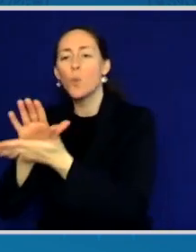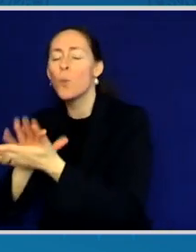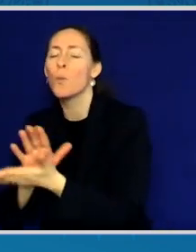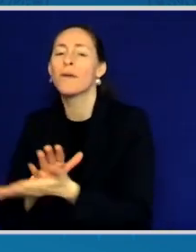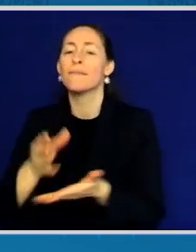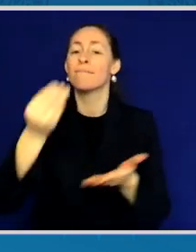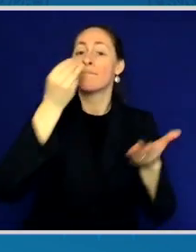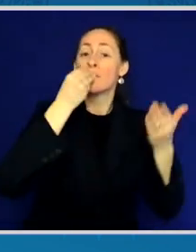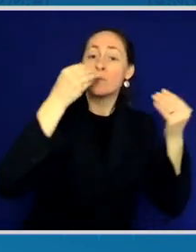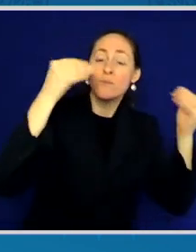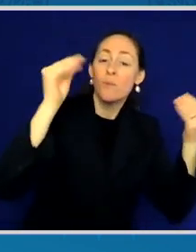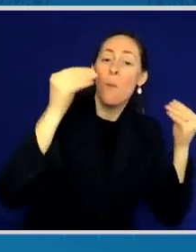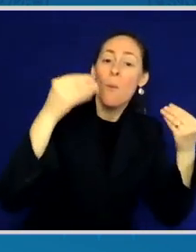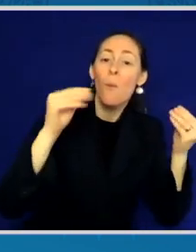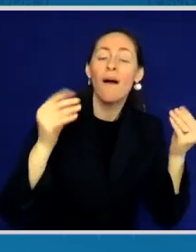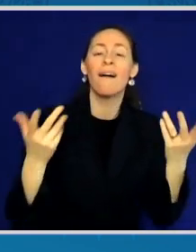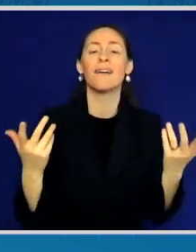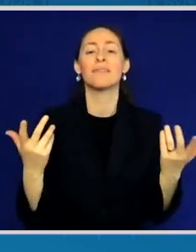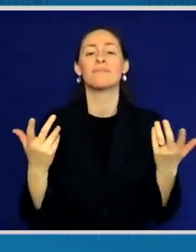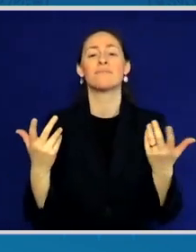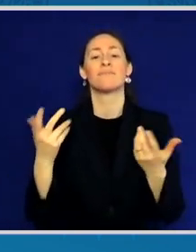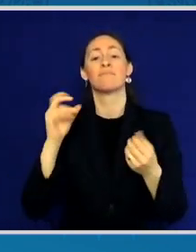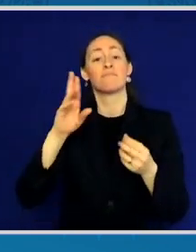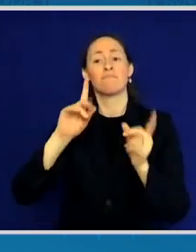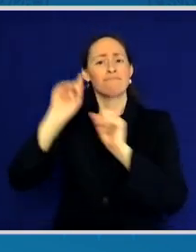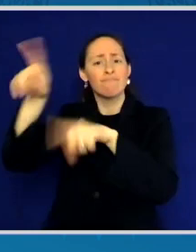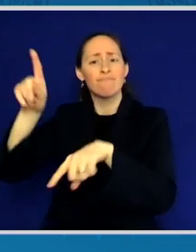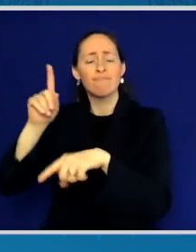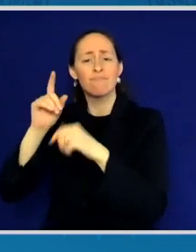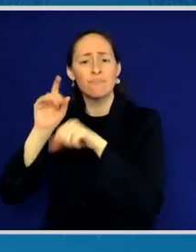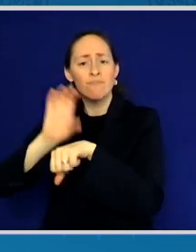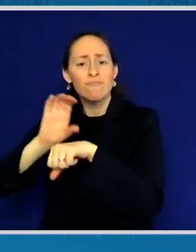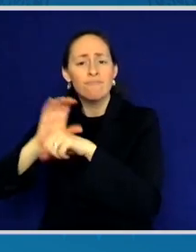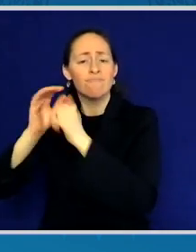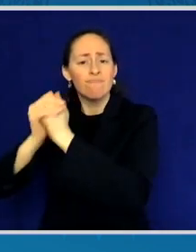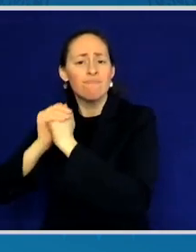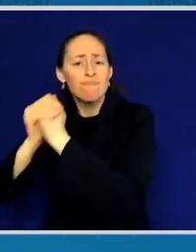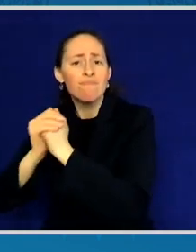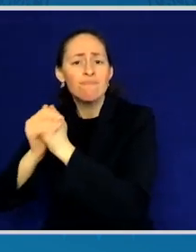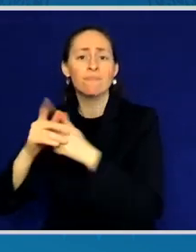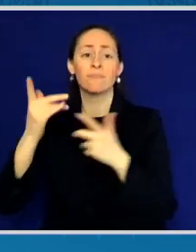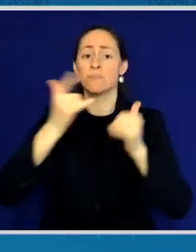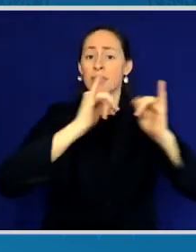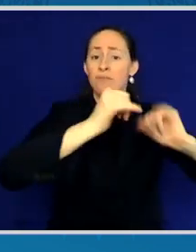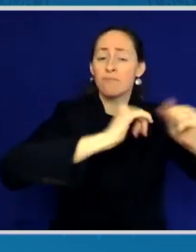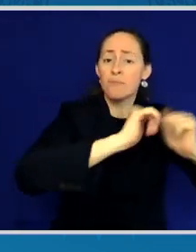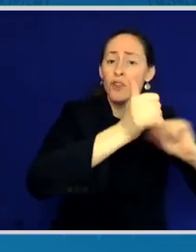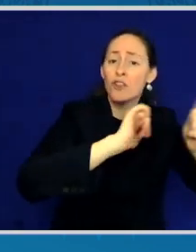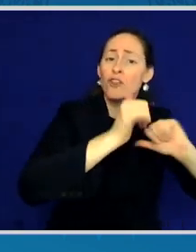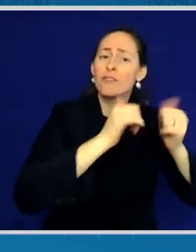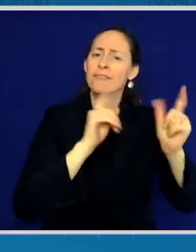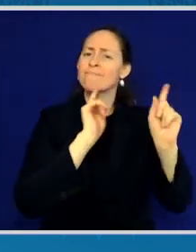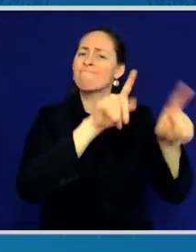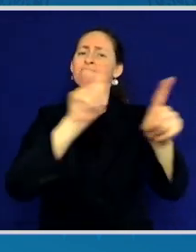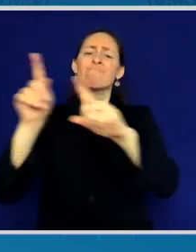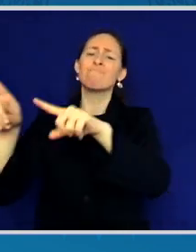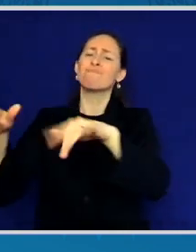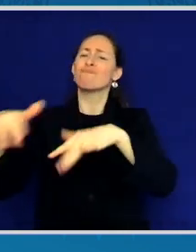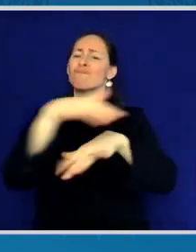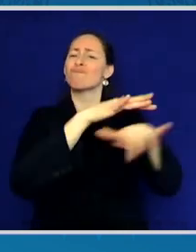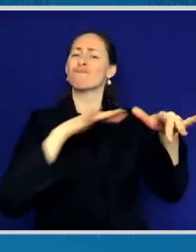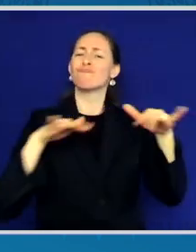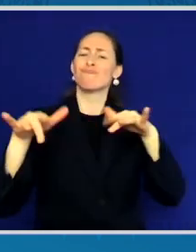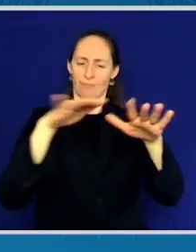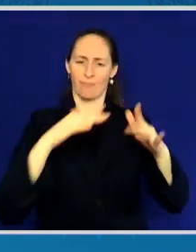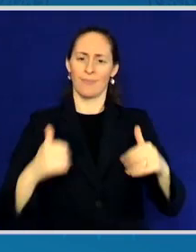store, they need to go to the place where they worship, they need to go to a sports game from time to time. So